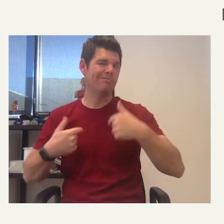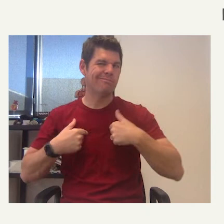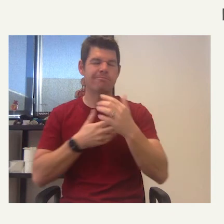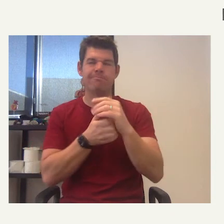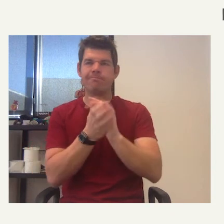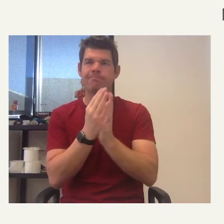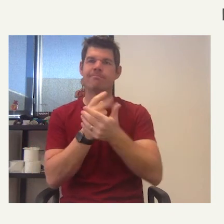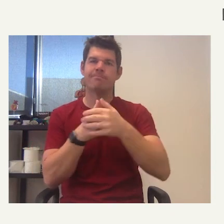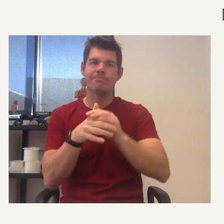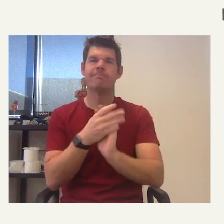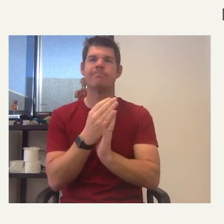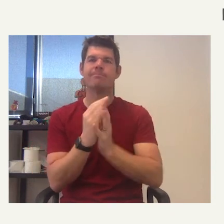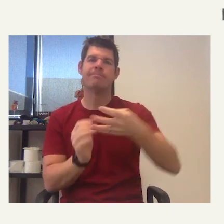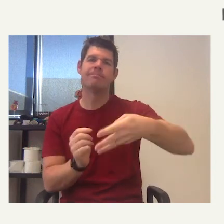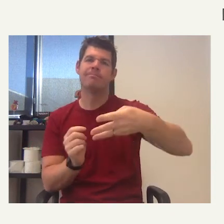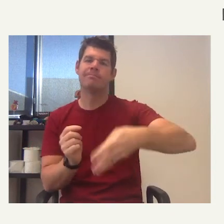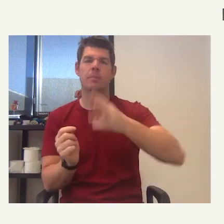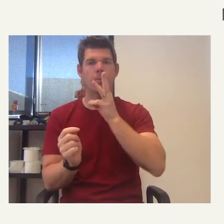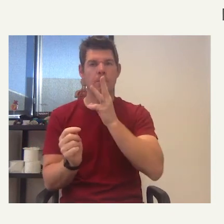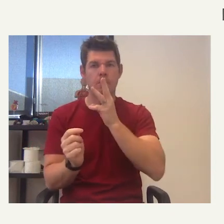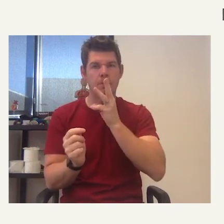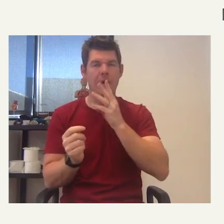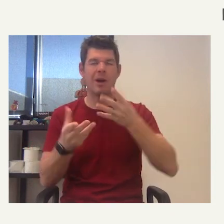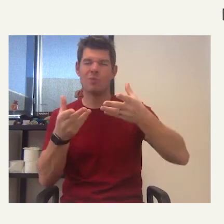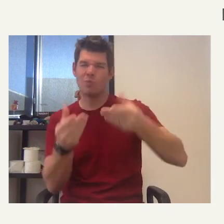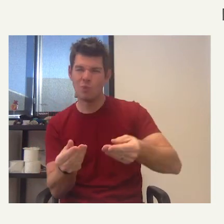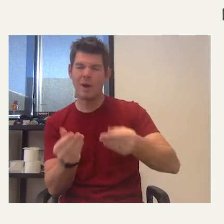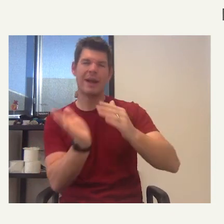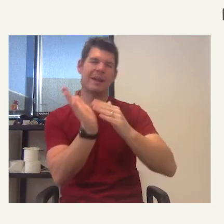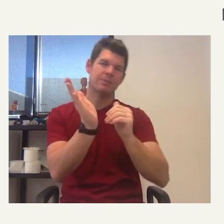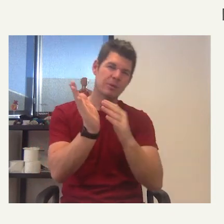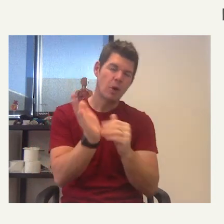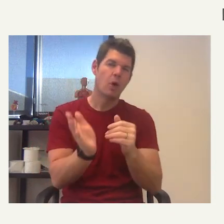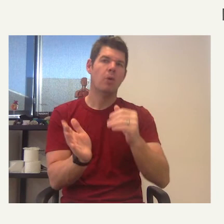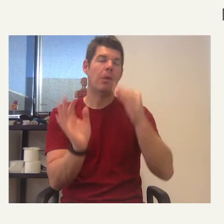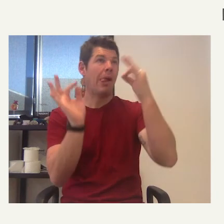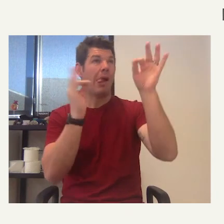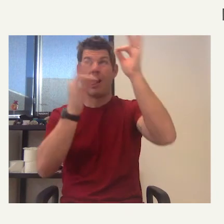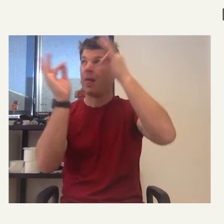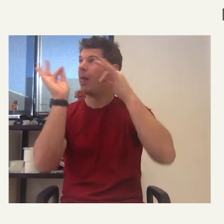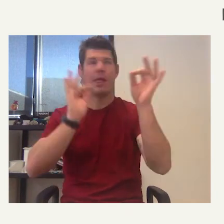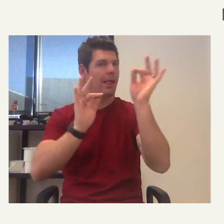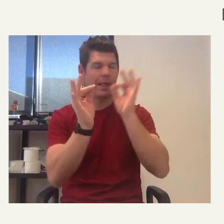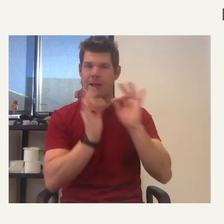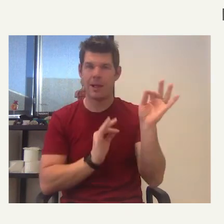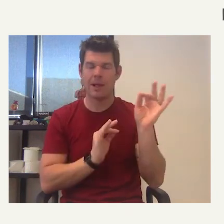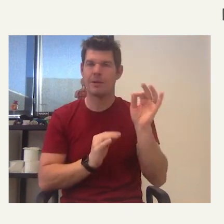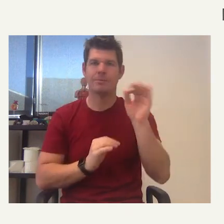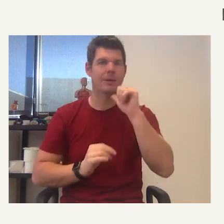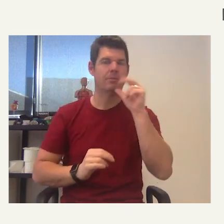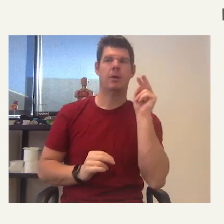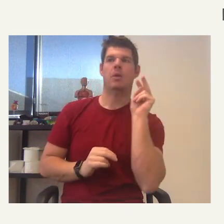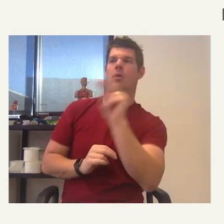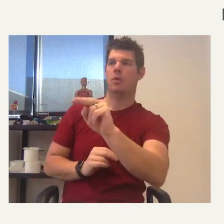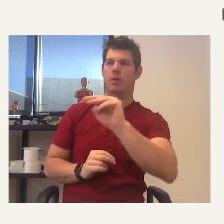I've got my hands under the sink. My hands are wet. I'm trying to apply soap. My focus is elsewhere. So what I might